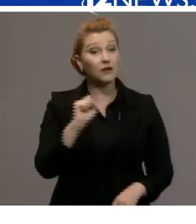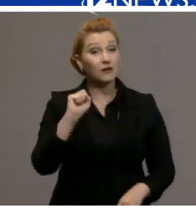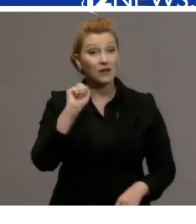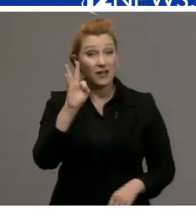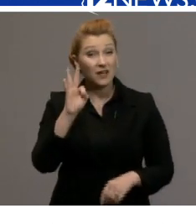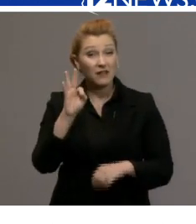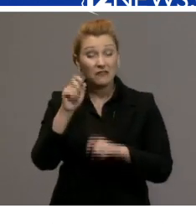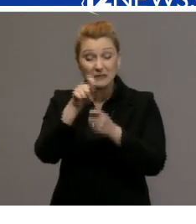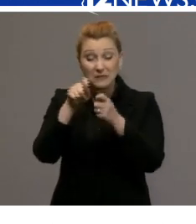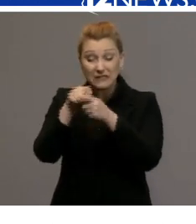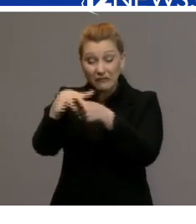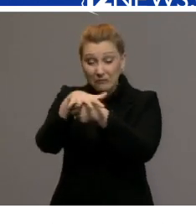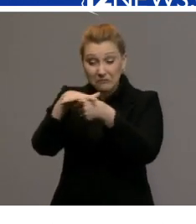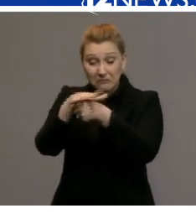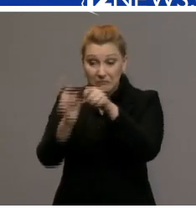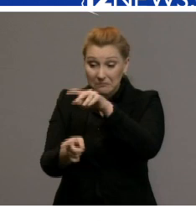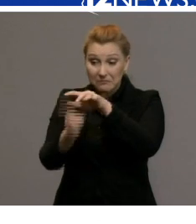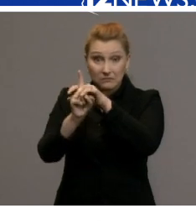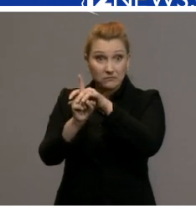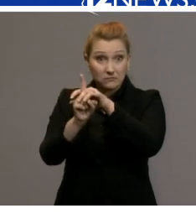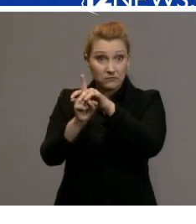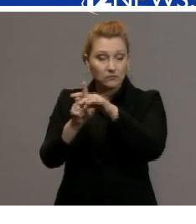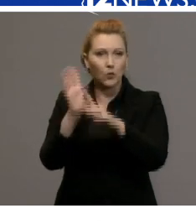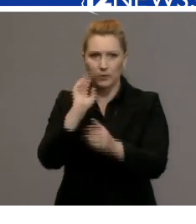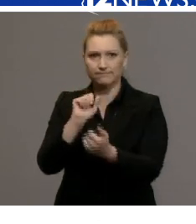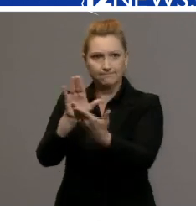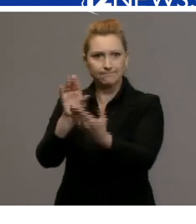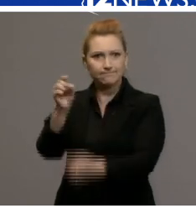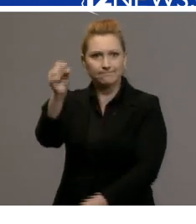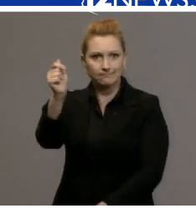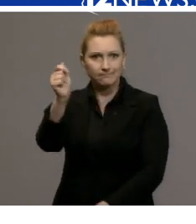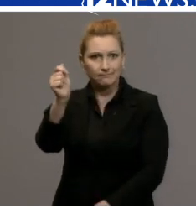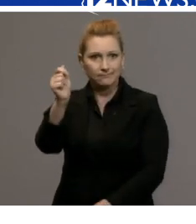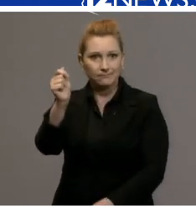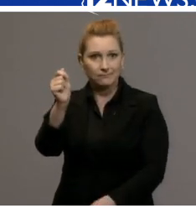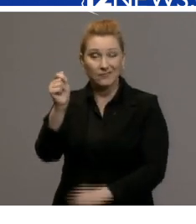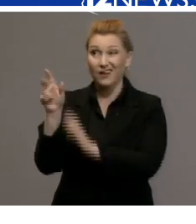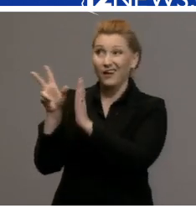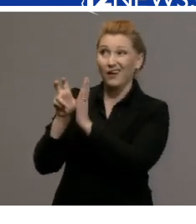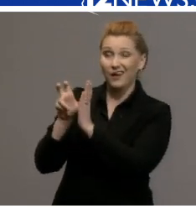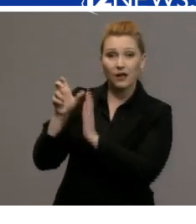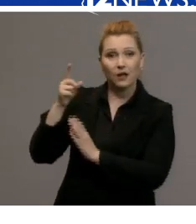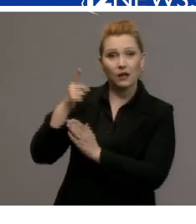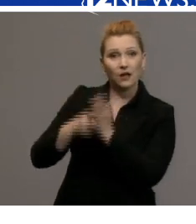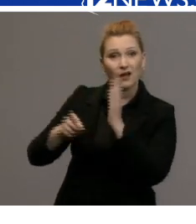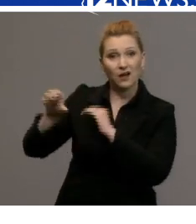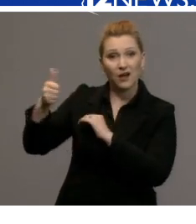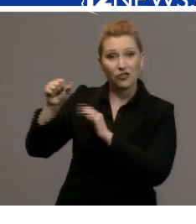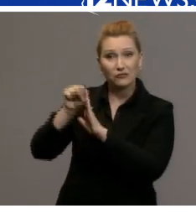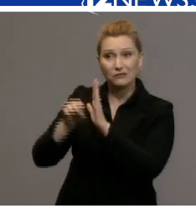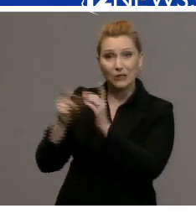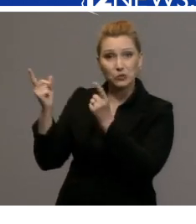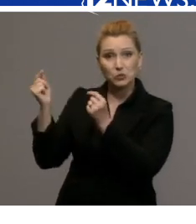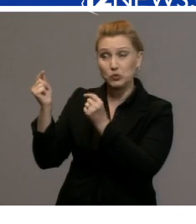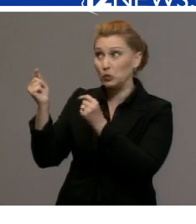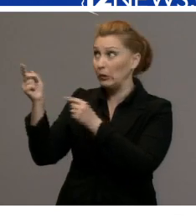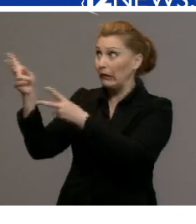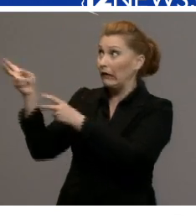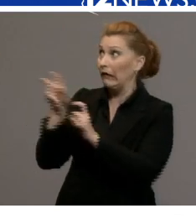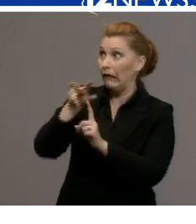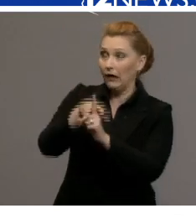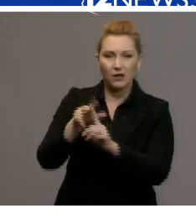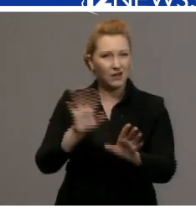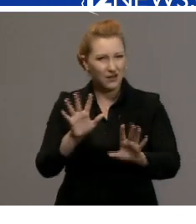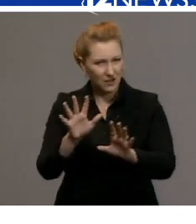hot spot, we will deal with that directly. And we're going to continue to have our decisions informed by